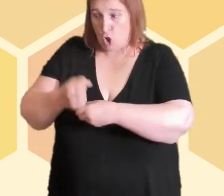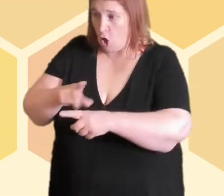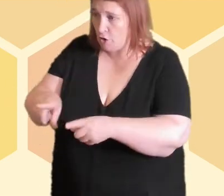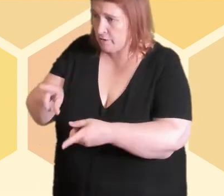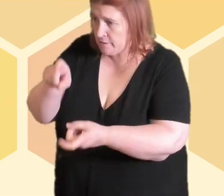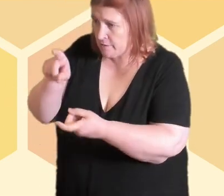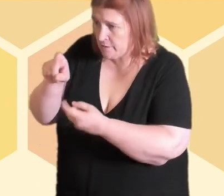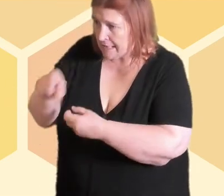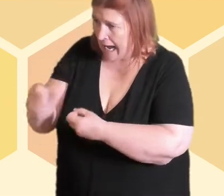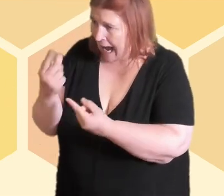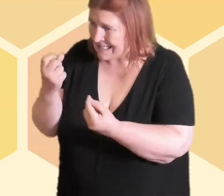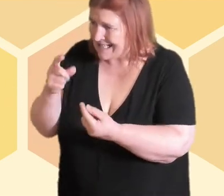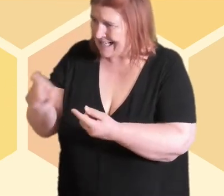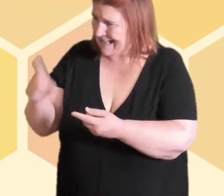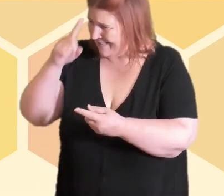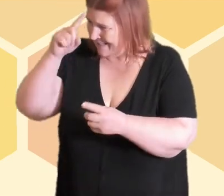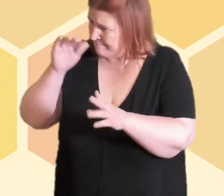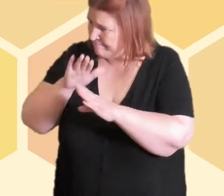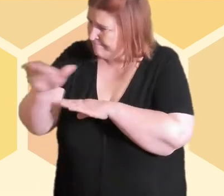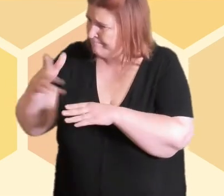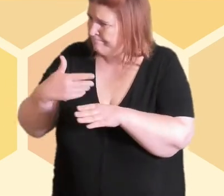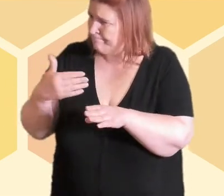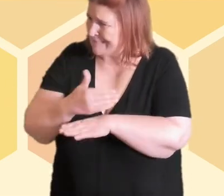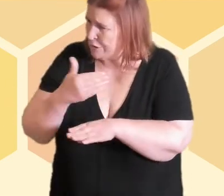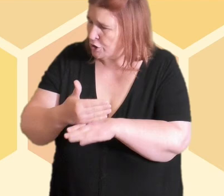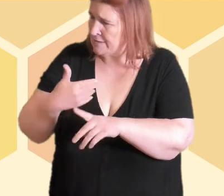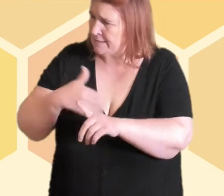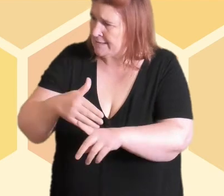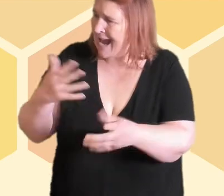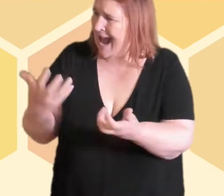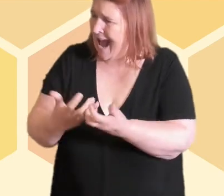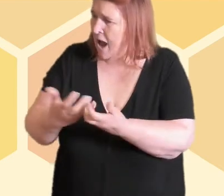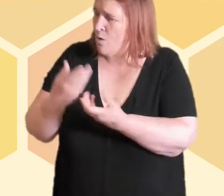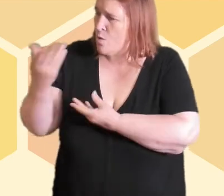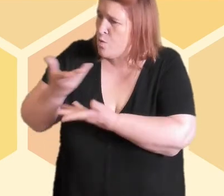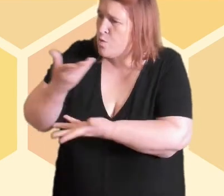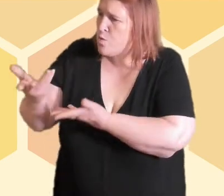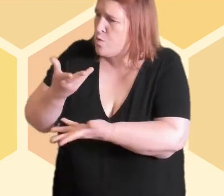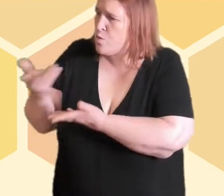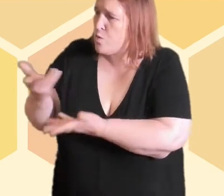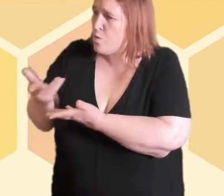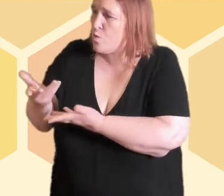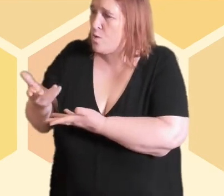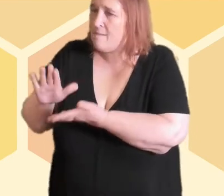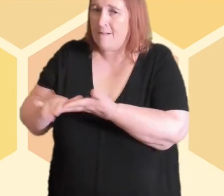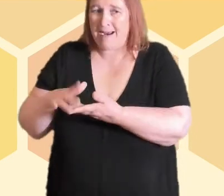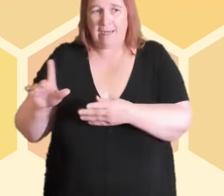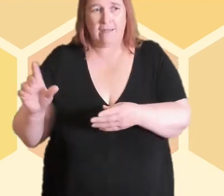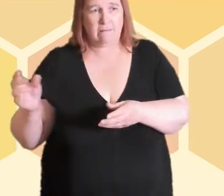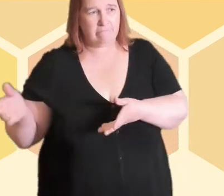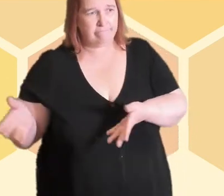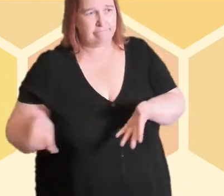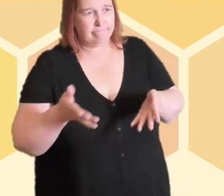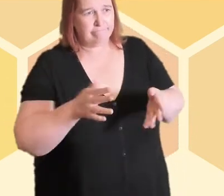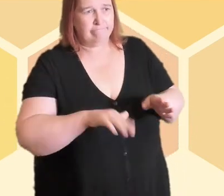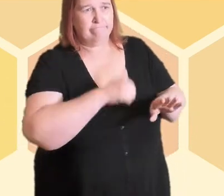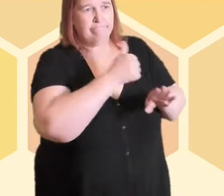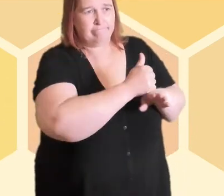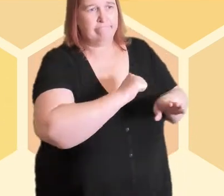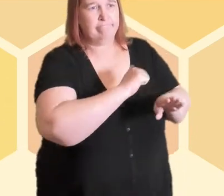a missional agenda, an agenda that reaches them in those places where they find